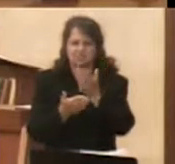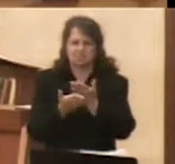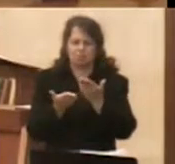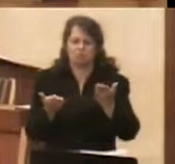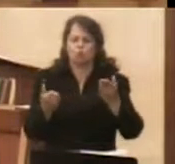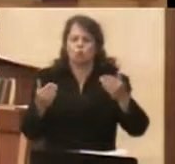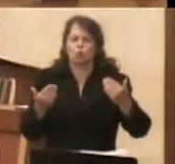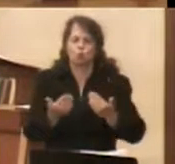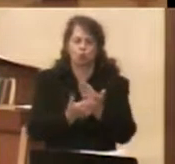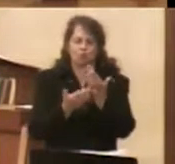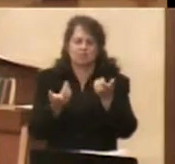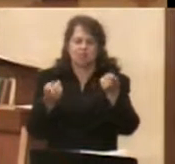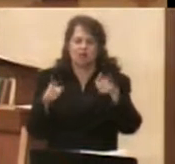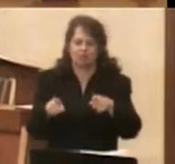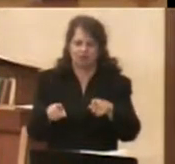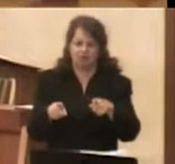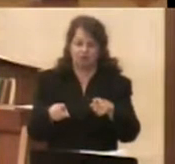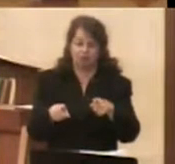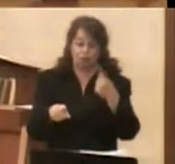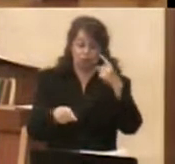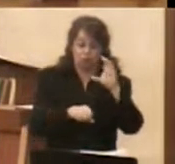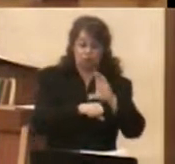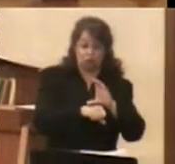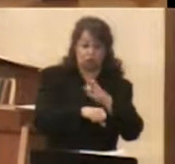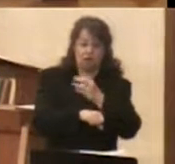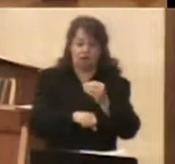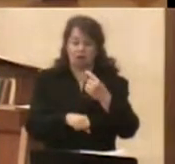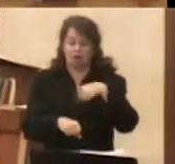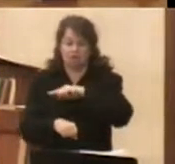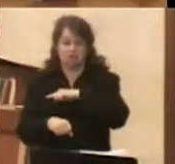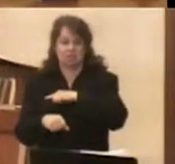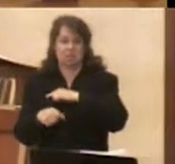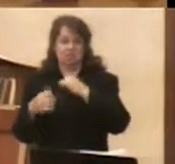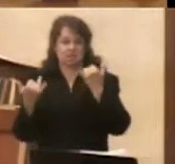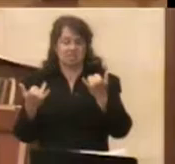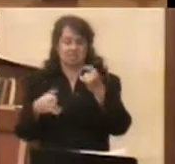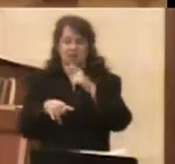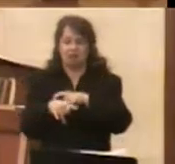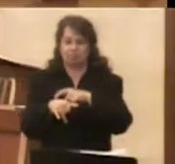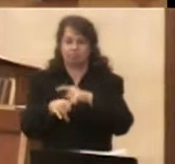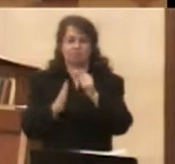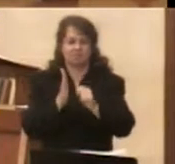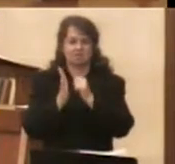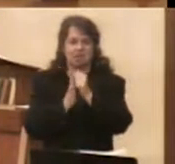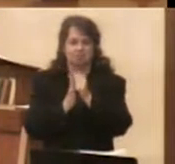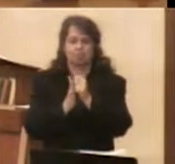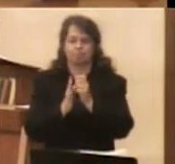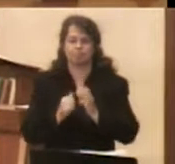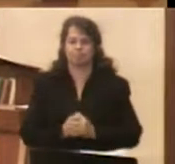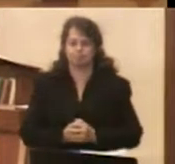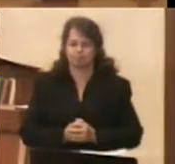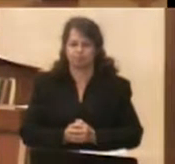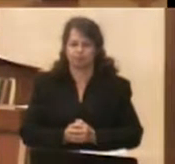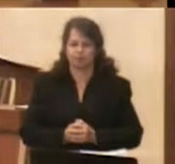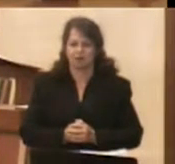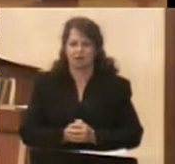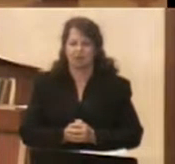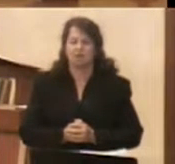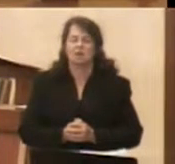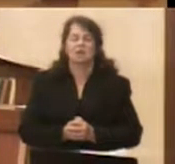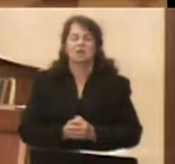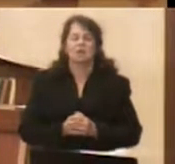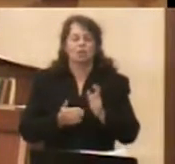that is happening for the church and for us in this time. I offer this artist's rendition